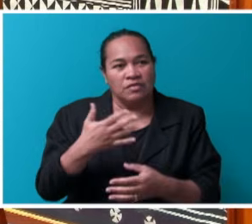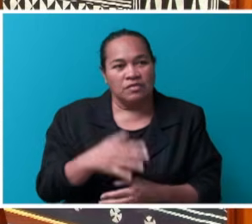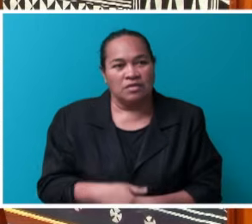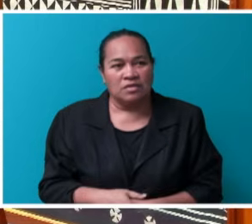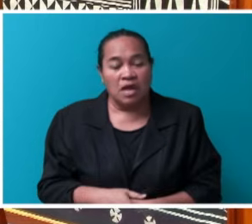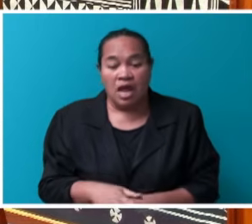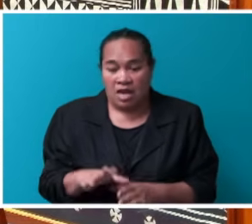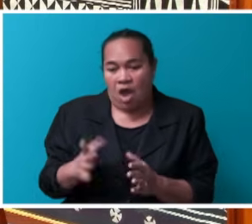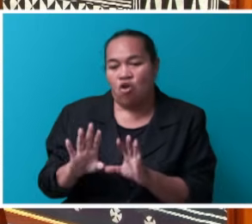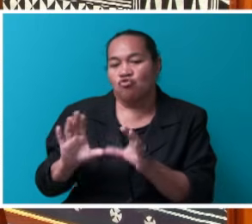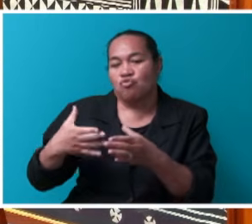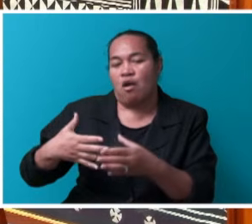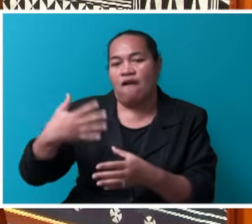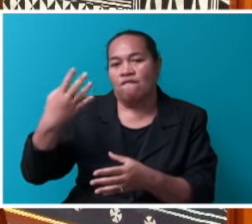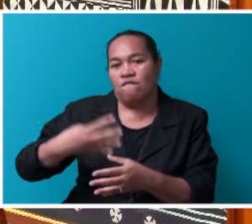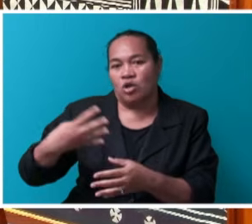bloc.